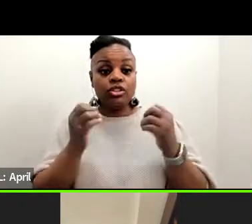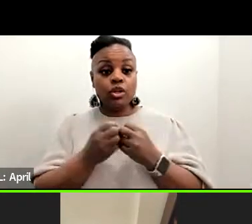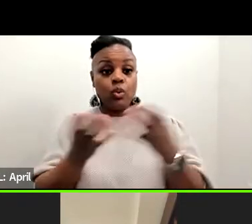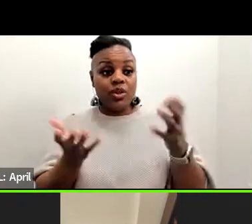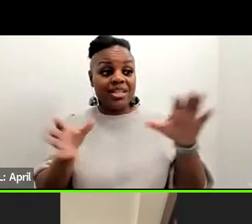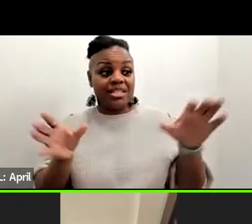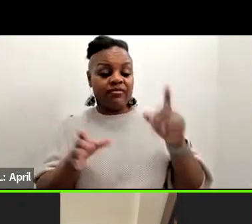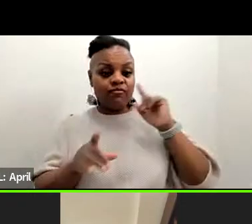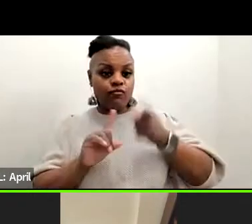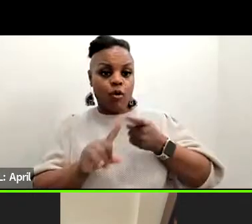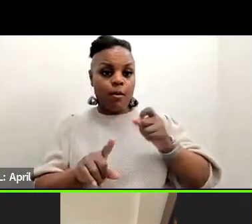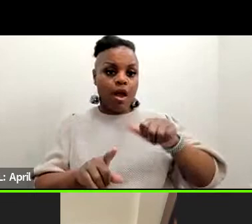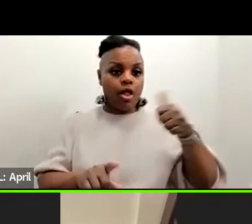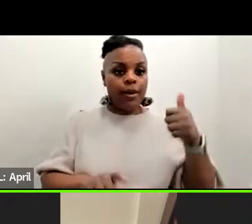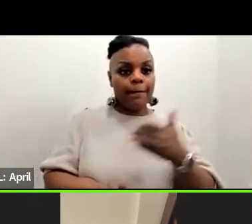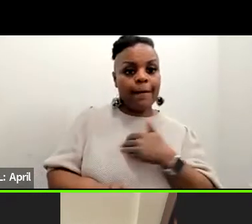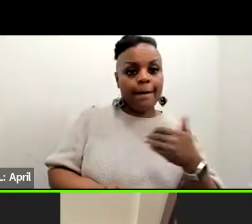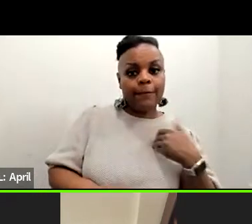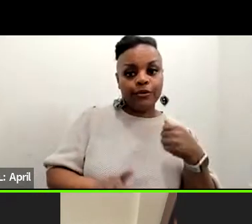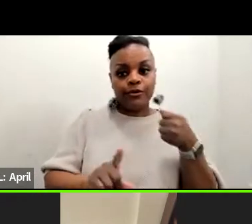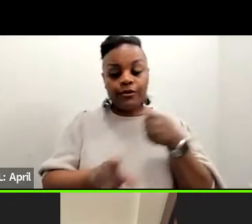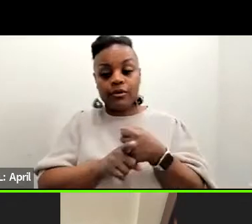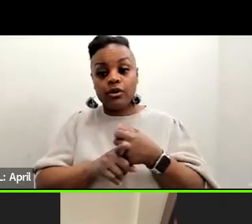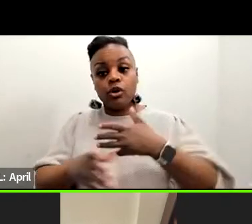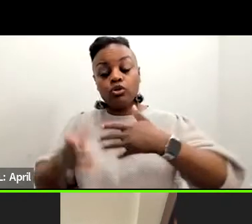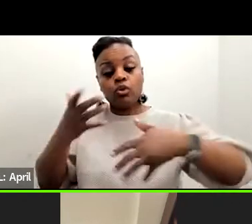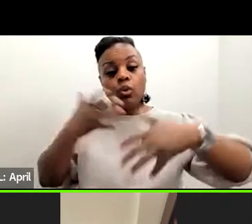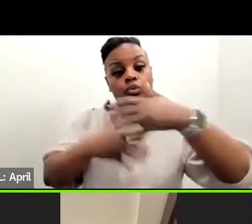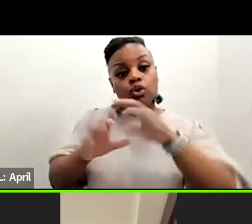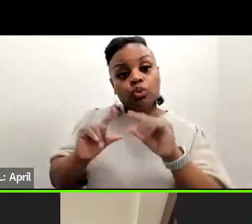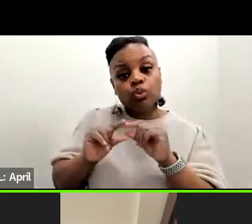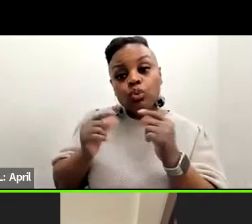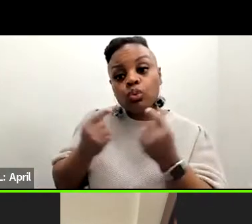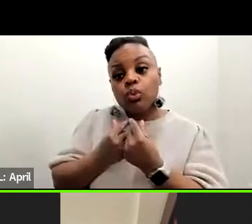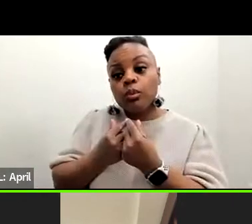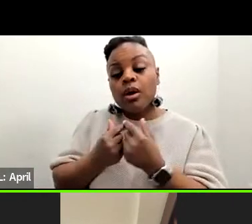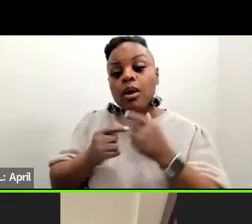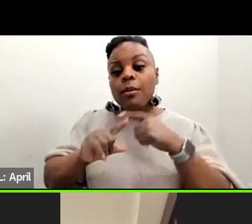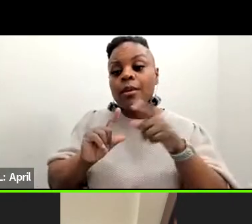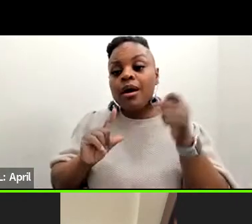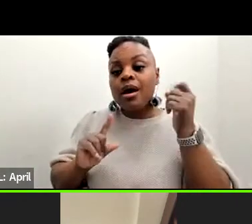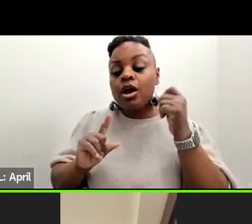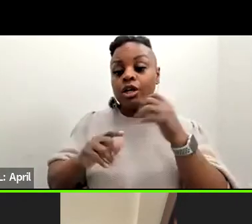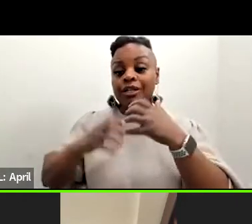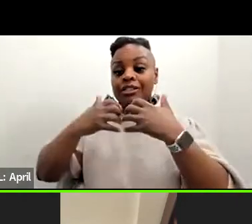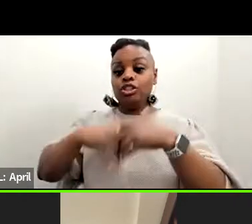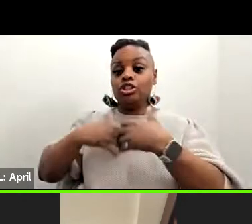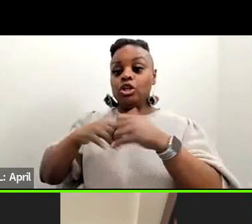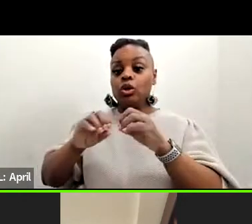the structure of the organization has been rather broken by the inner rifts. So I think